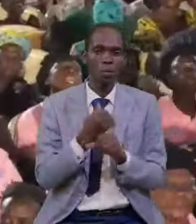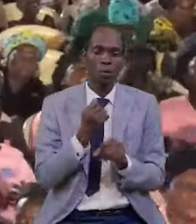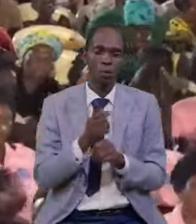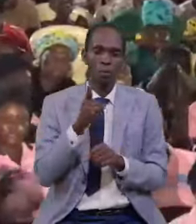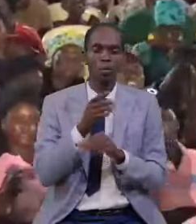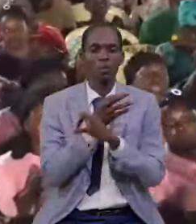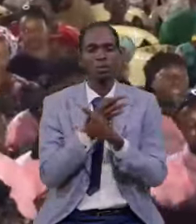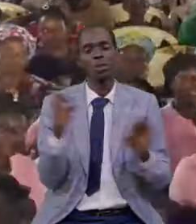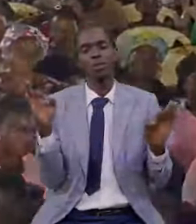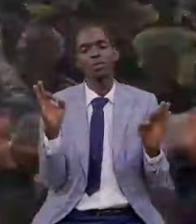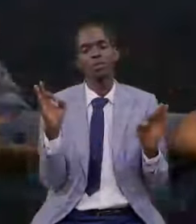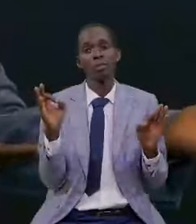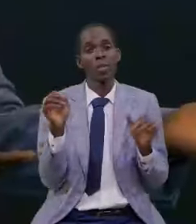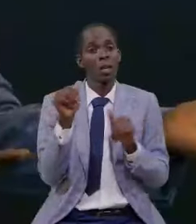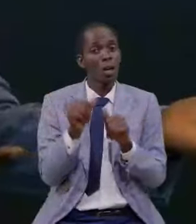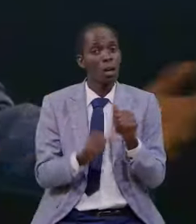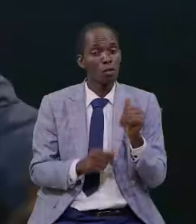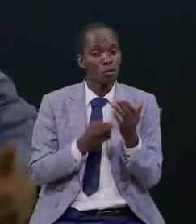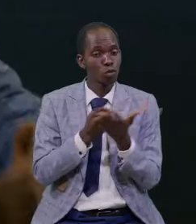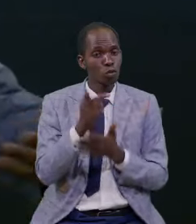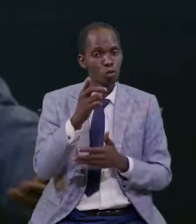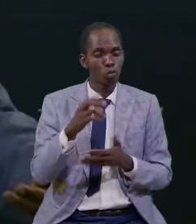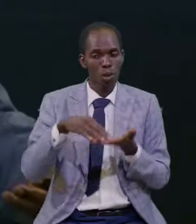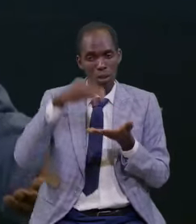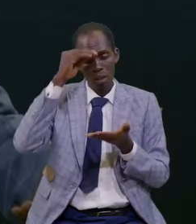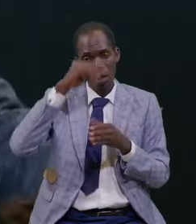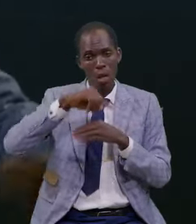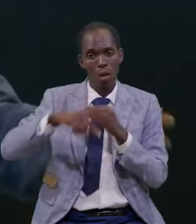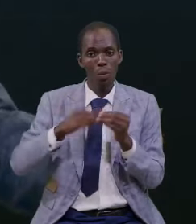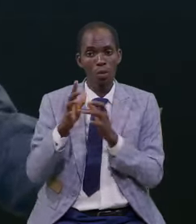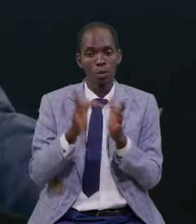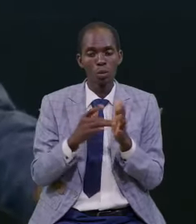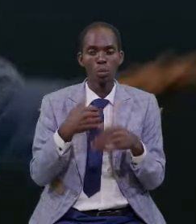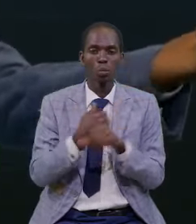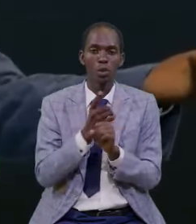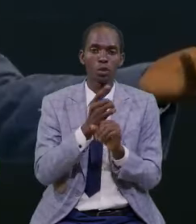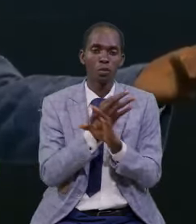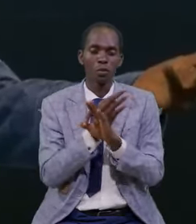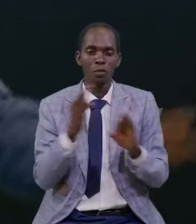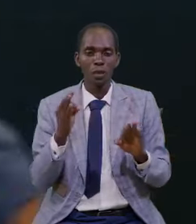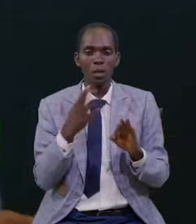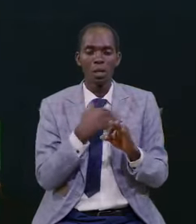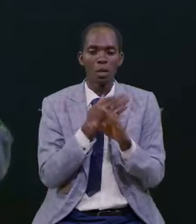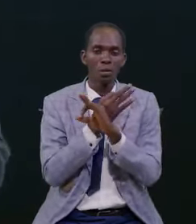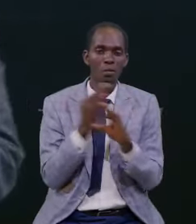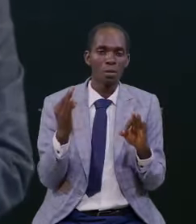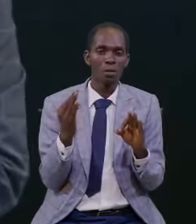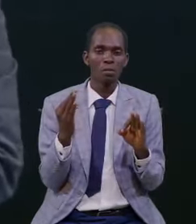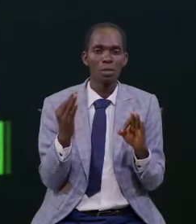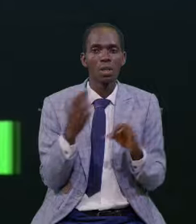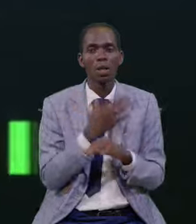Every truth you hear about Jesus makes you free. I'm free. I'm free. And you are